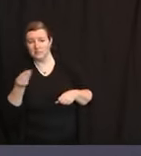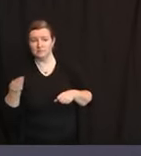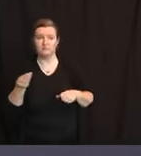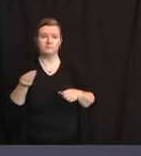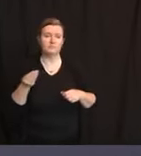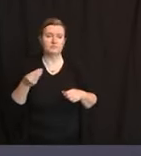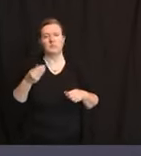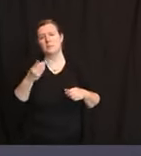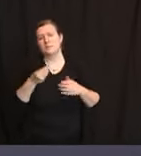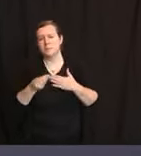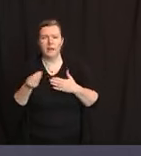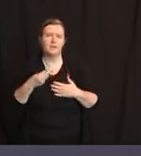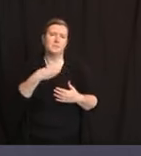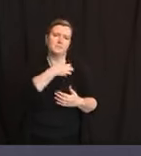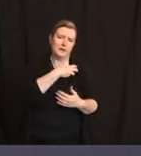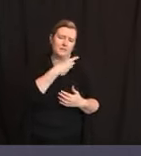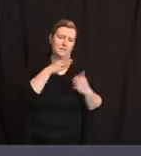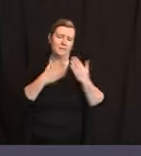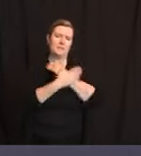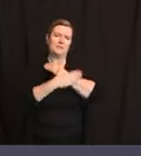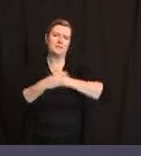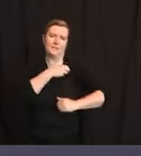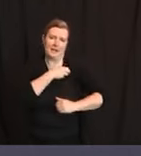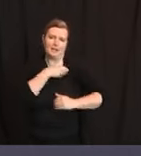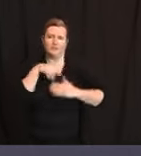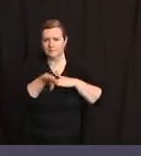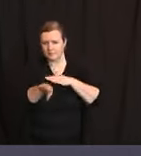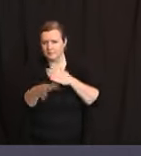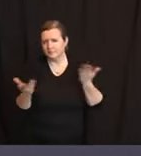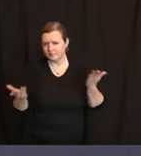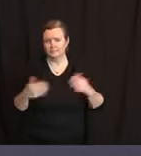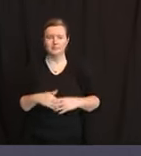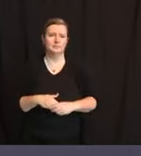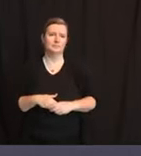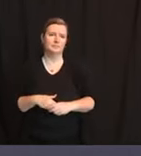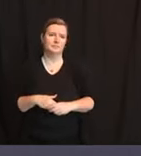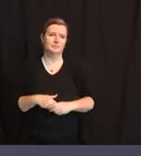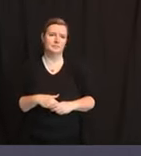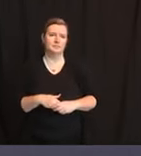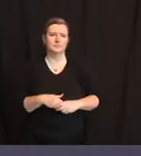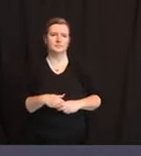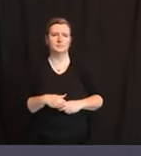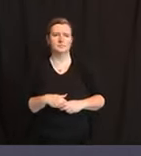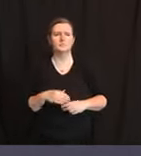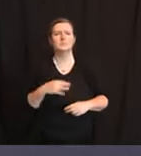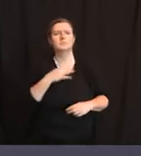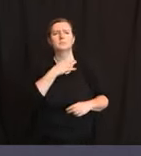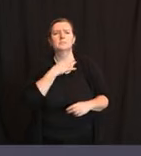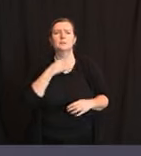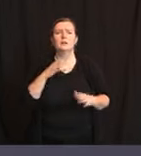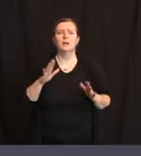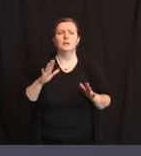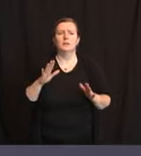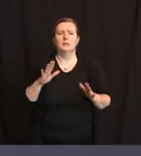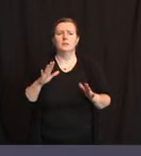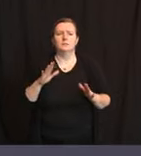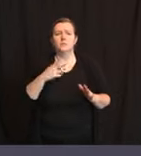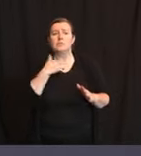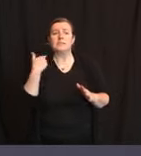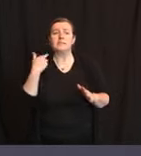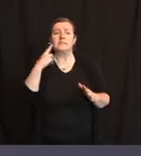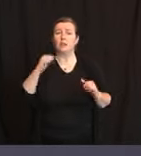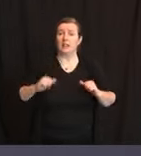Hi. Good afternoon. Good afternoon. I'm curious about the risk to lifeguards. There's no way you can social distance what they do,